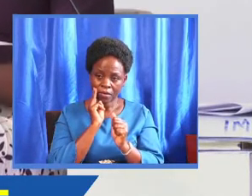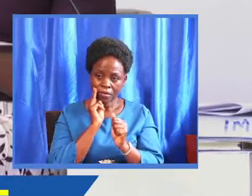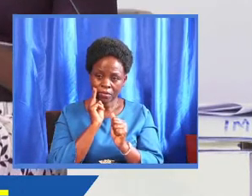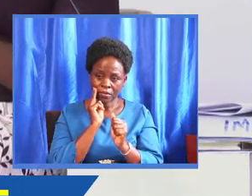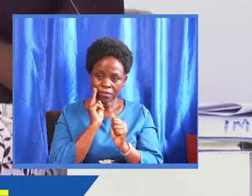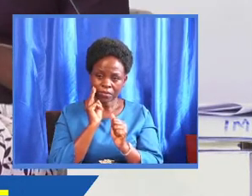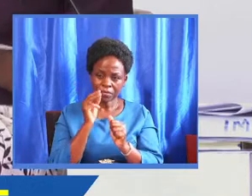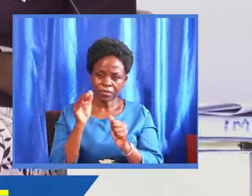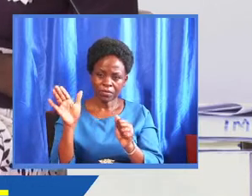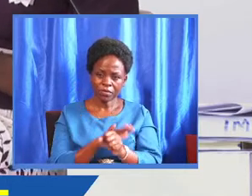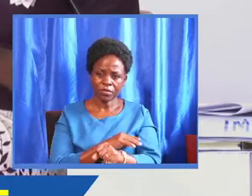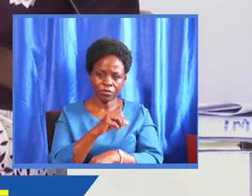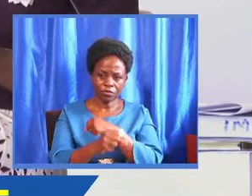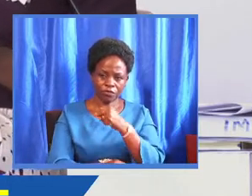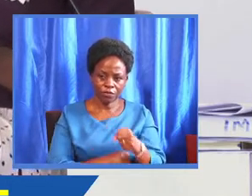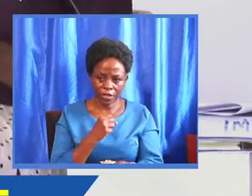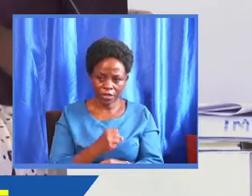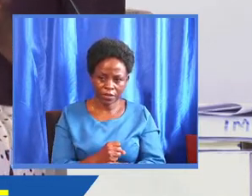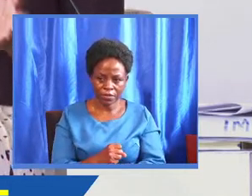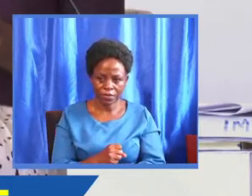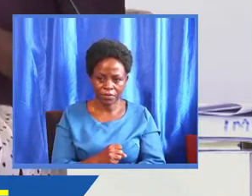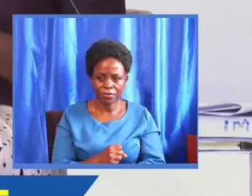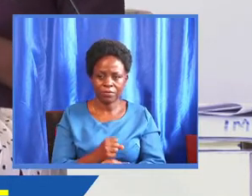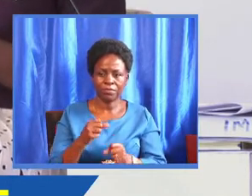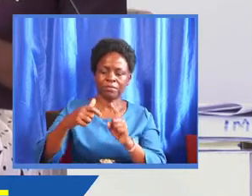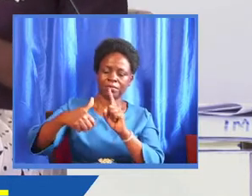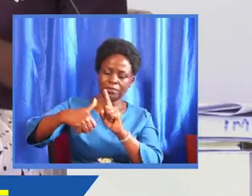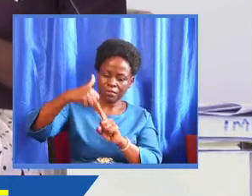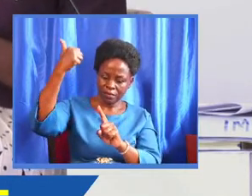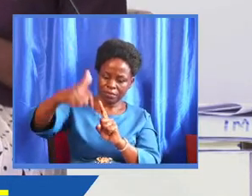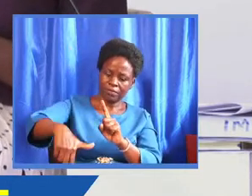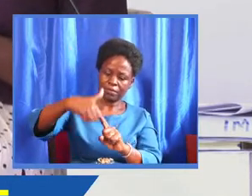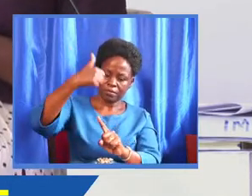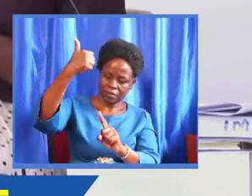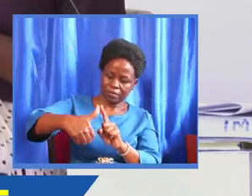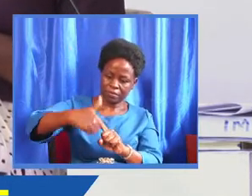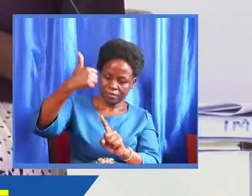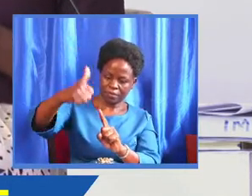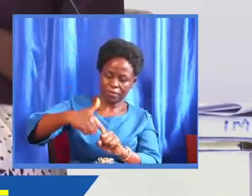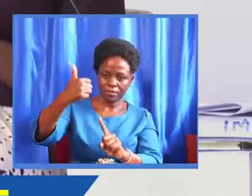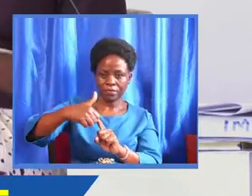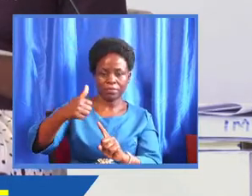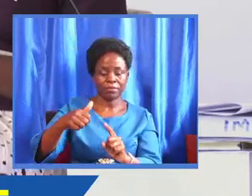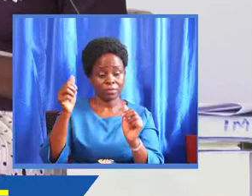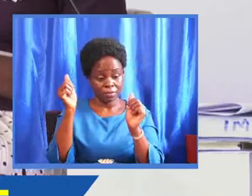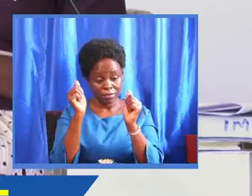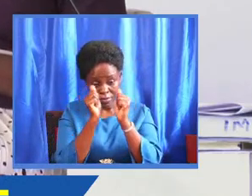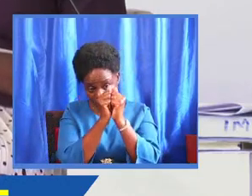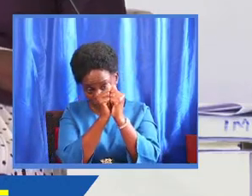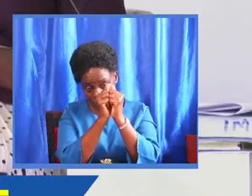mu mwaka gwonna mu bapangisa bo. Milioni ezo 10